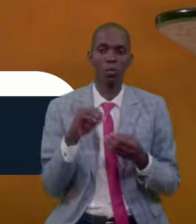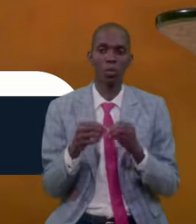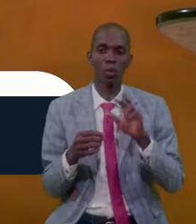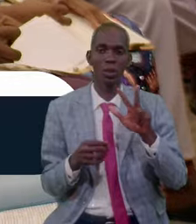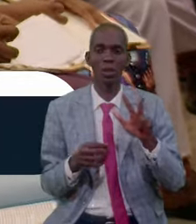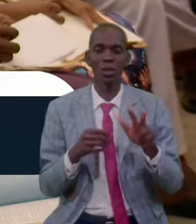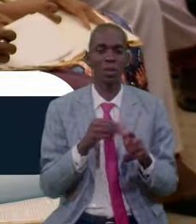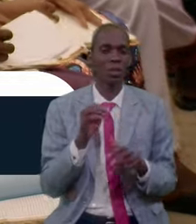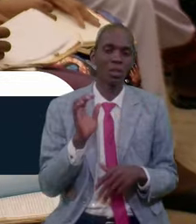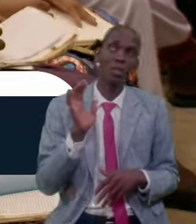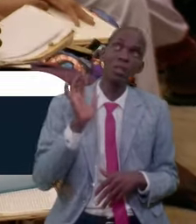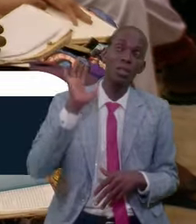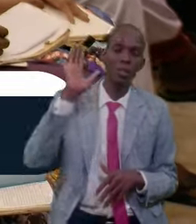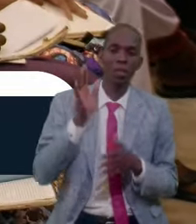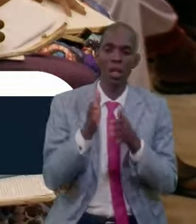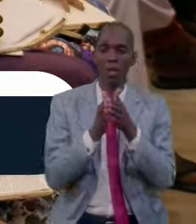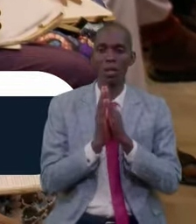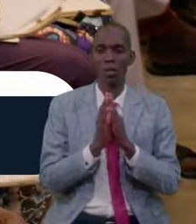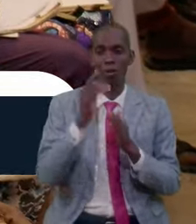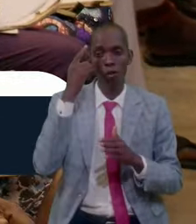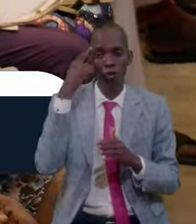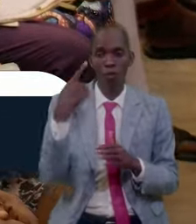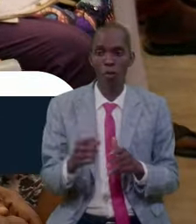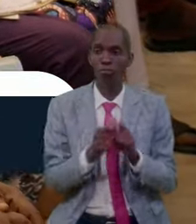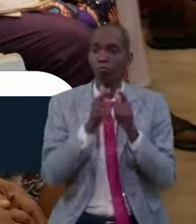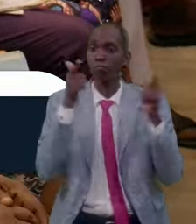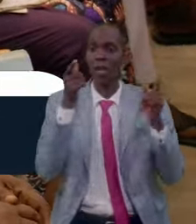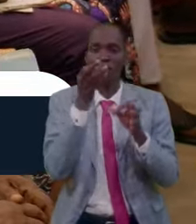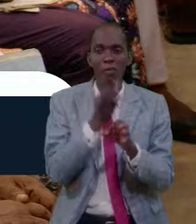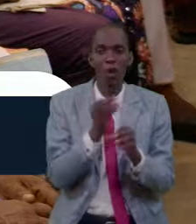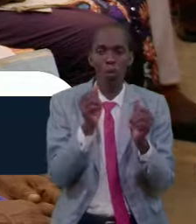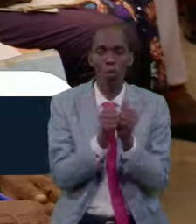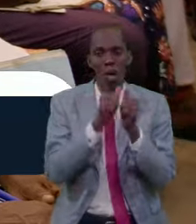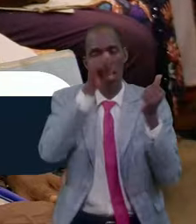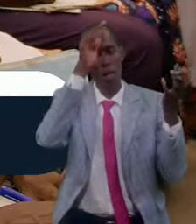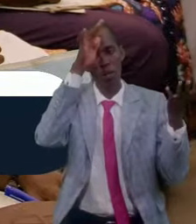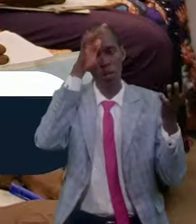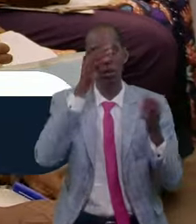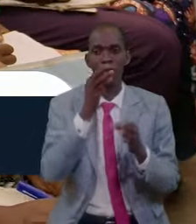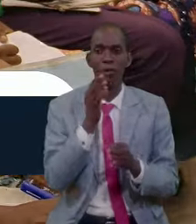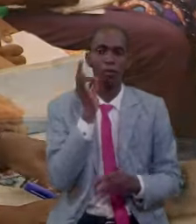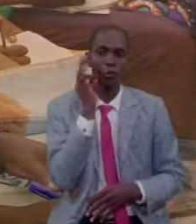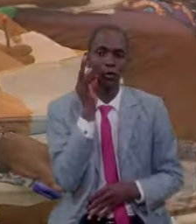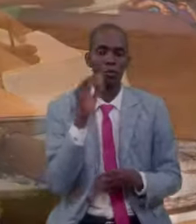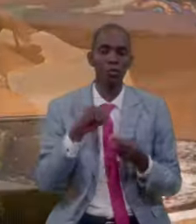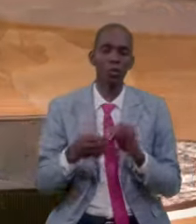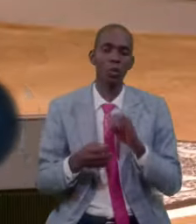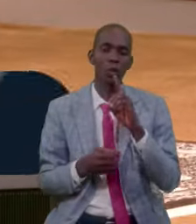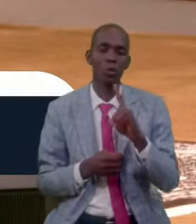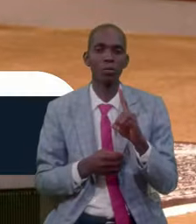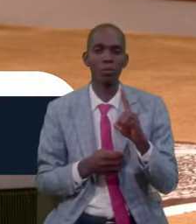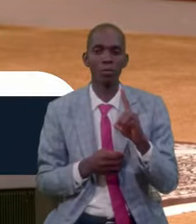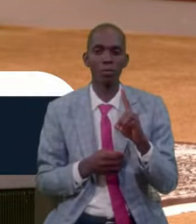explicit faith with the expected fruit. We're coming to number one. Number one, we're